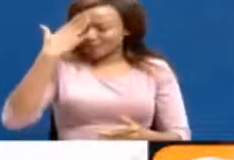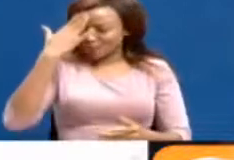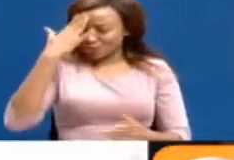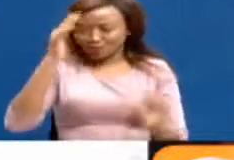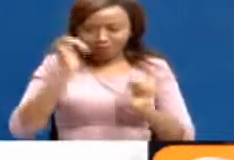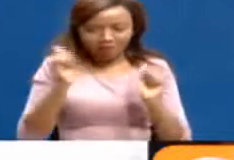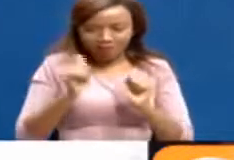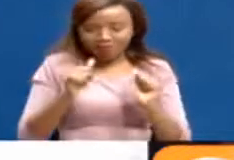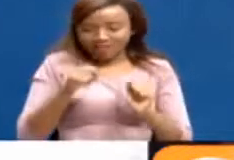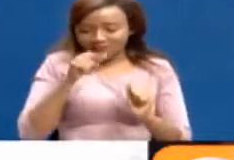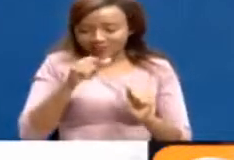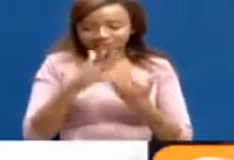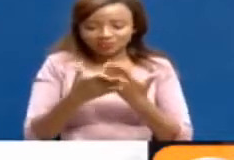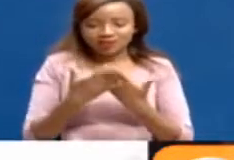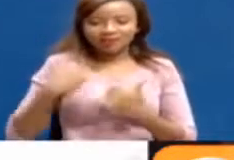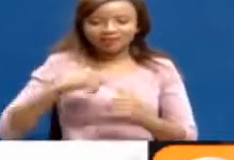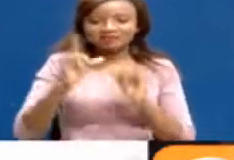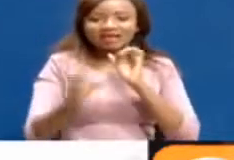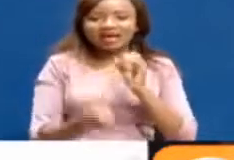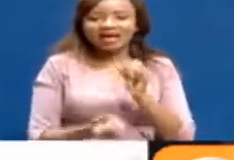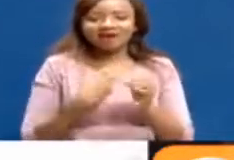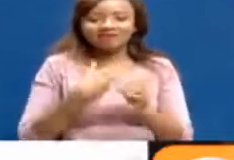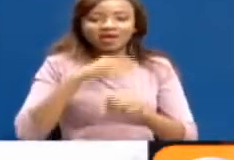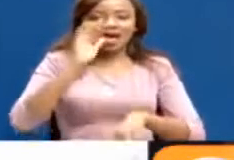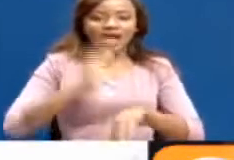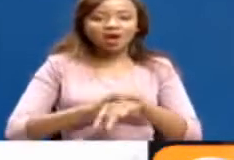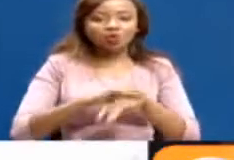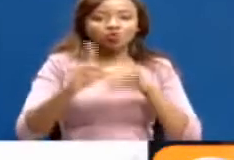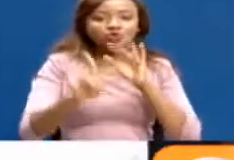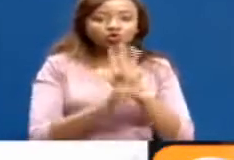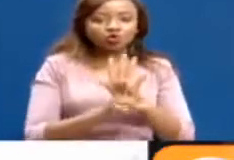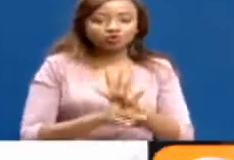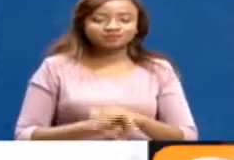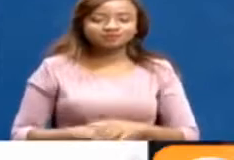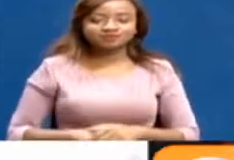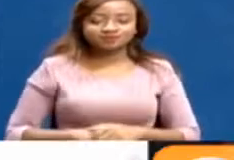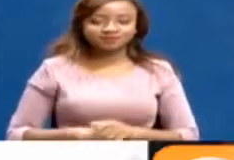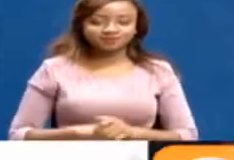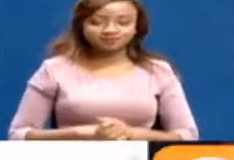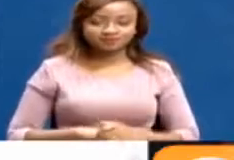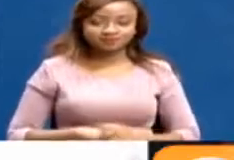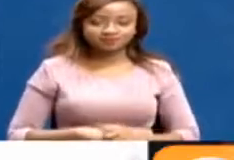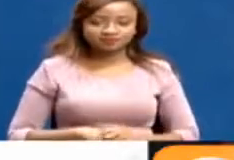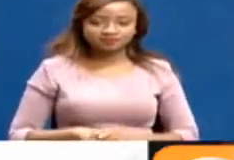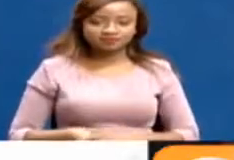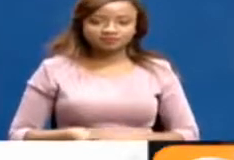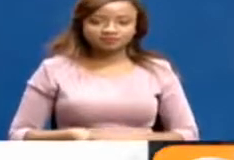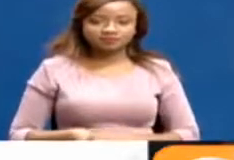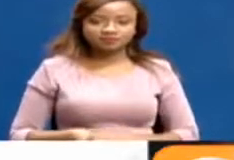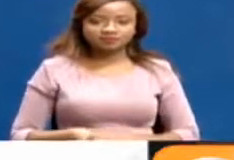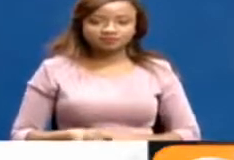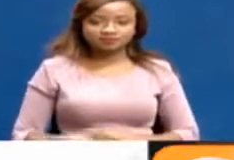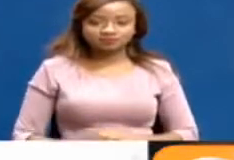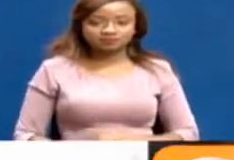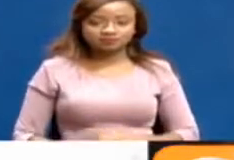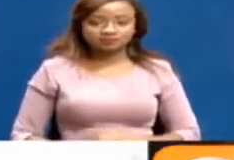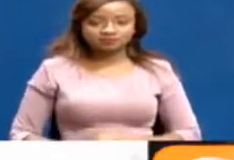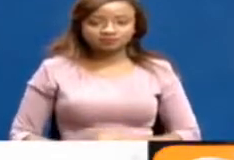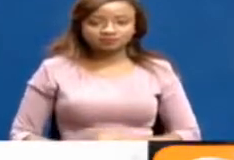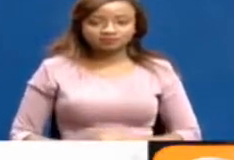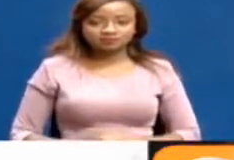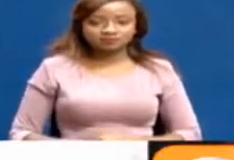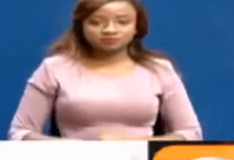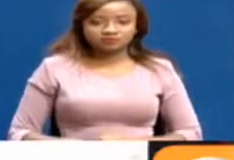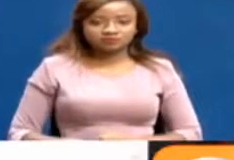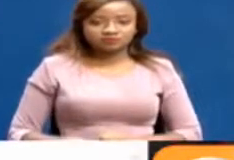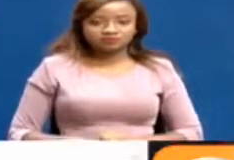able to have a good law. And there's a raft of many other legislations that we'll need to look at. Some of the submissions from the